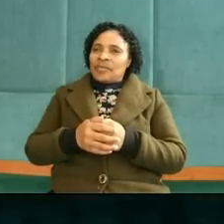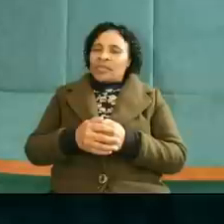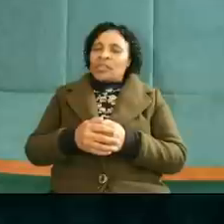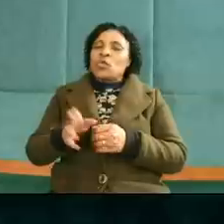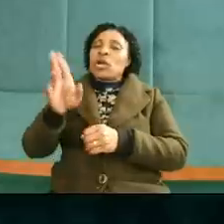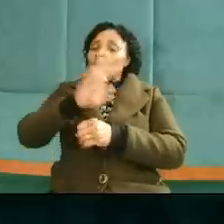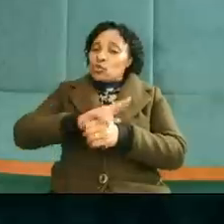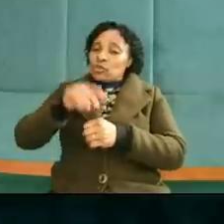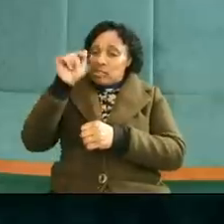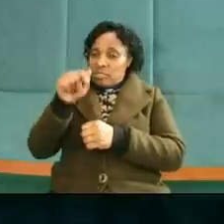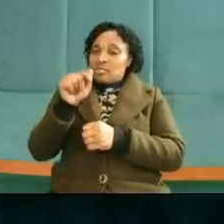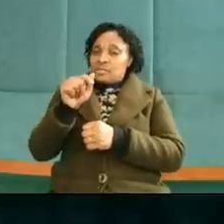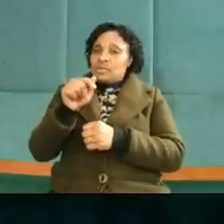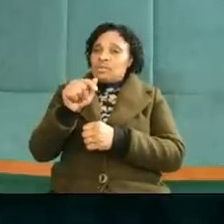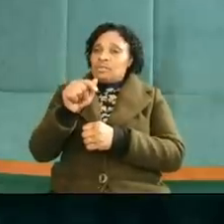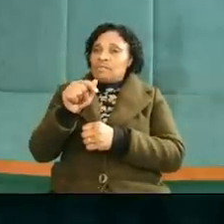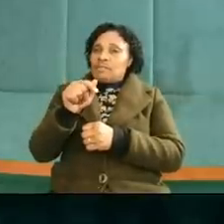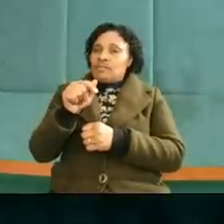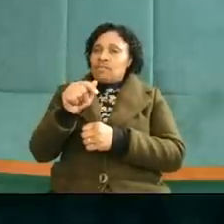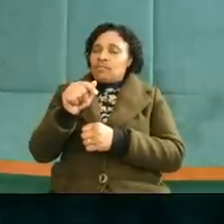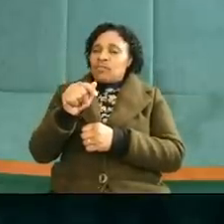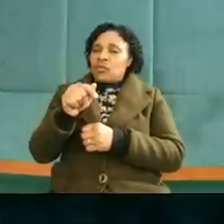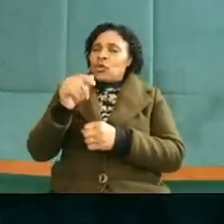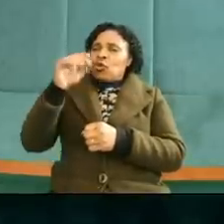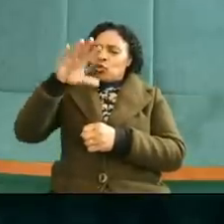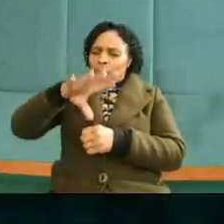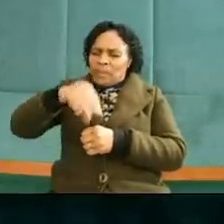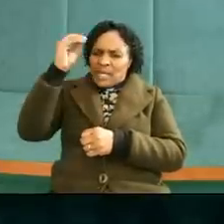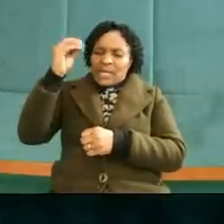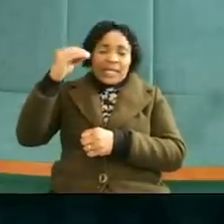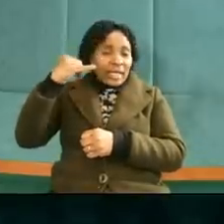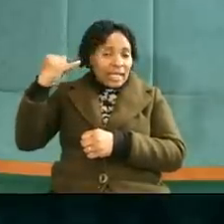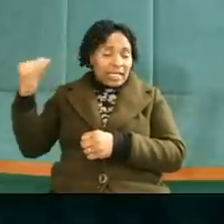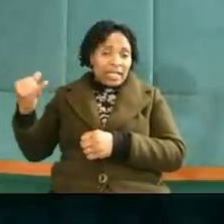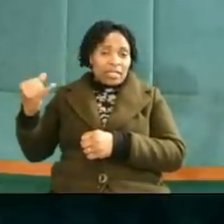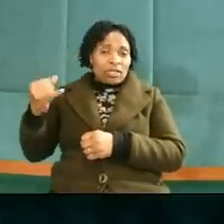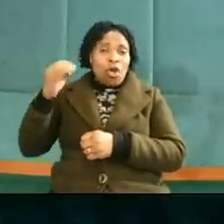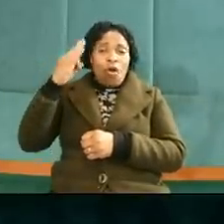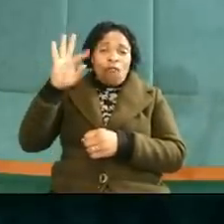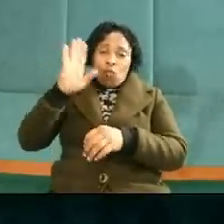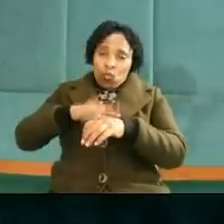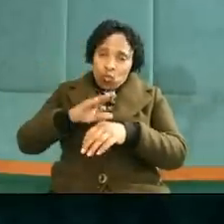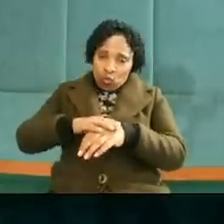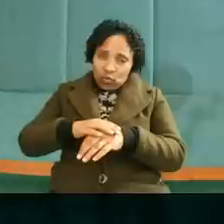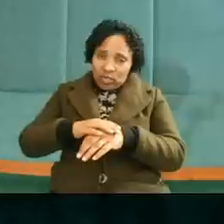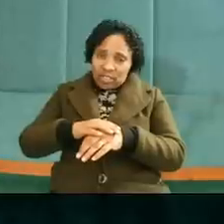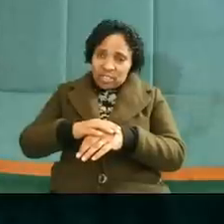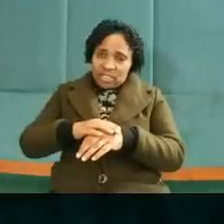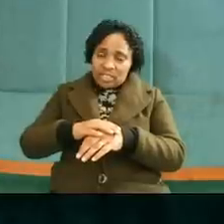So we can use this to get an idea, a good